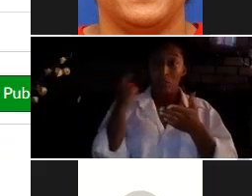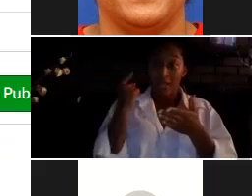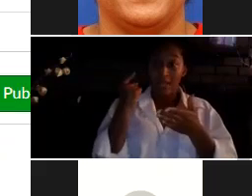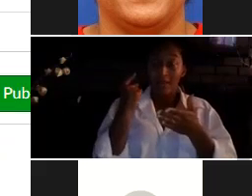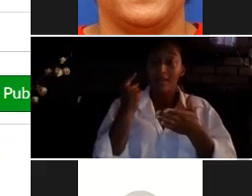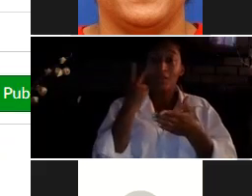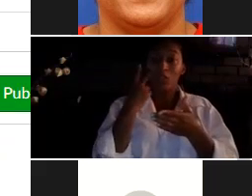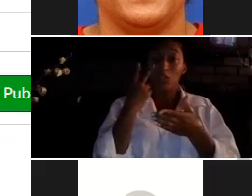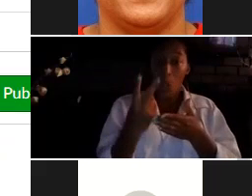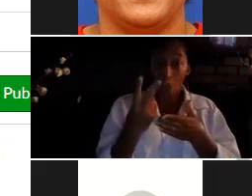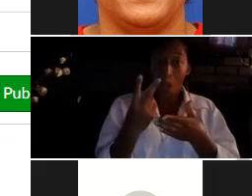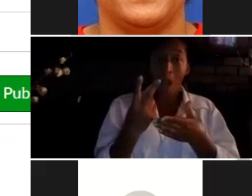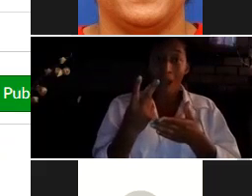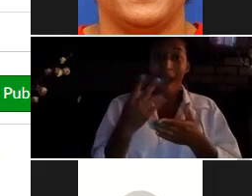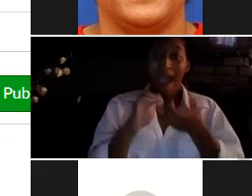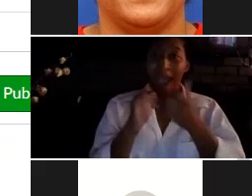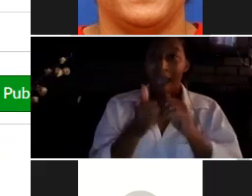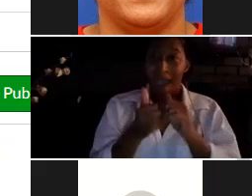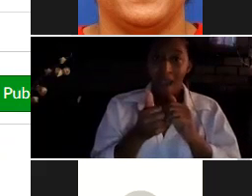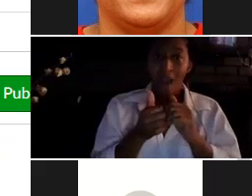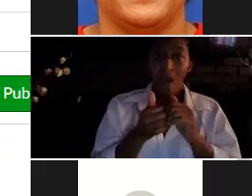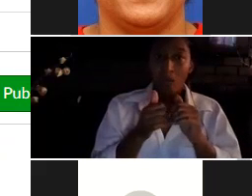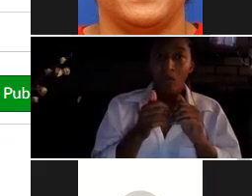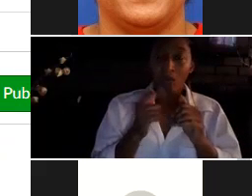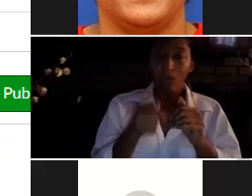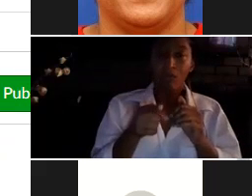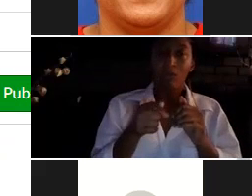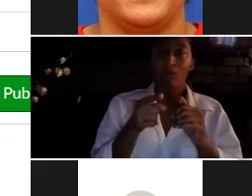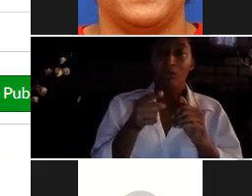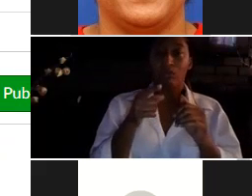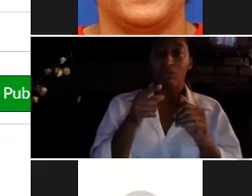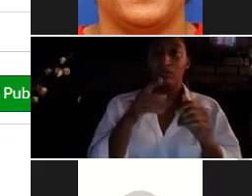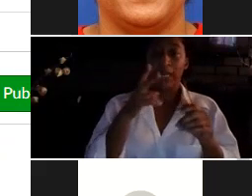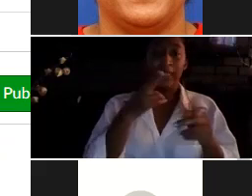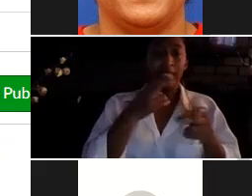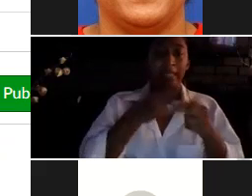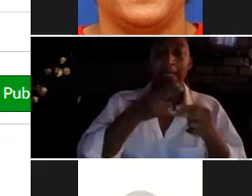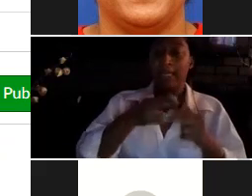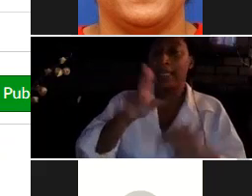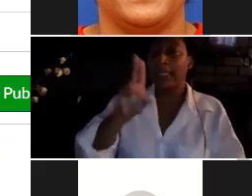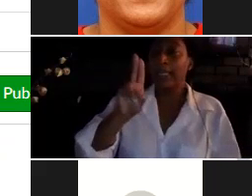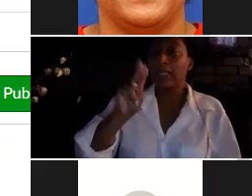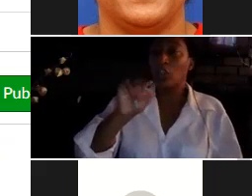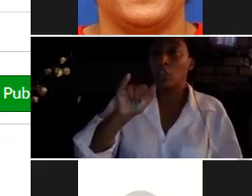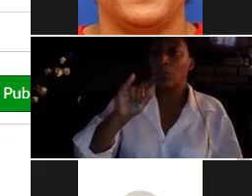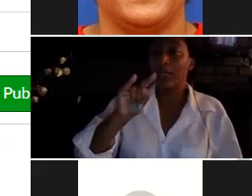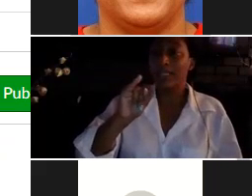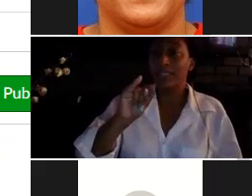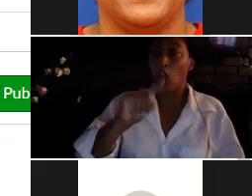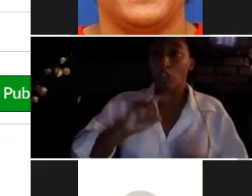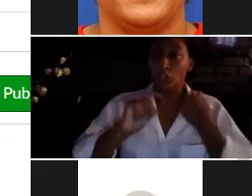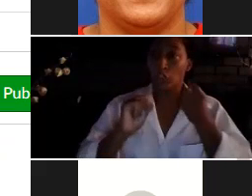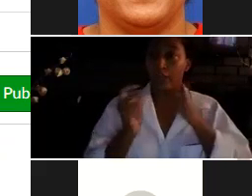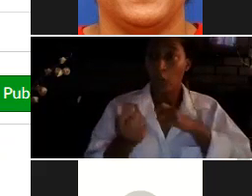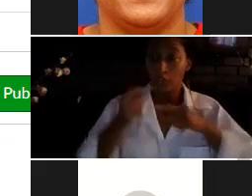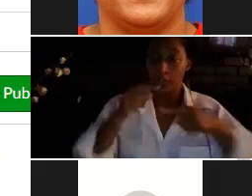that aspect of measurement that we dealt with last week, things like unit conversions. Okay. All right. If you're